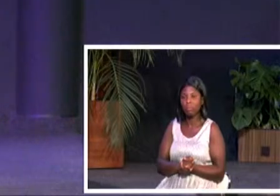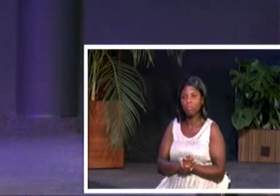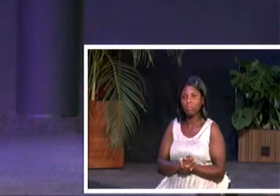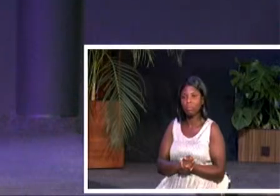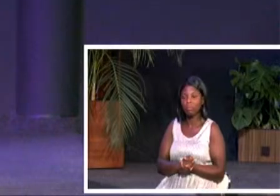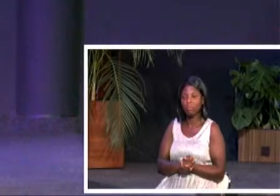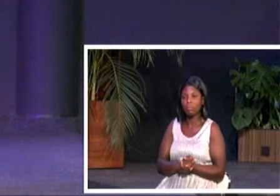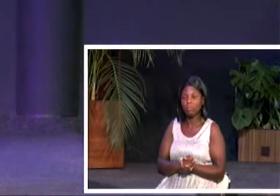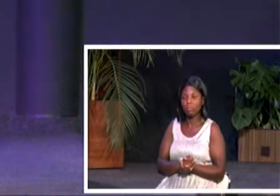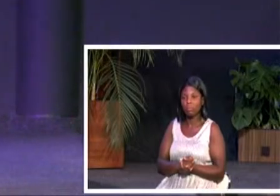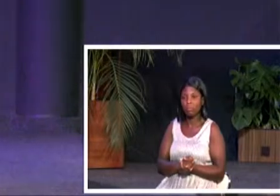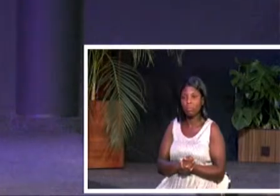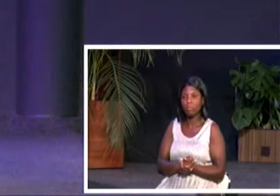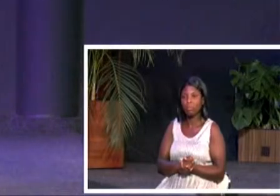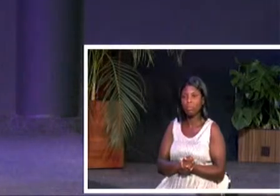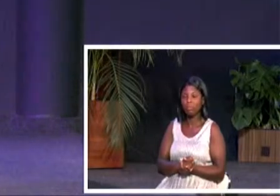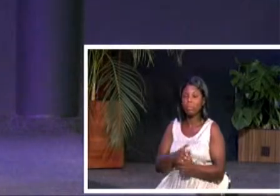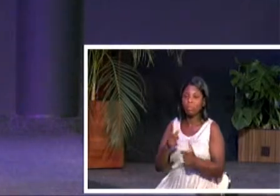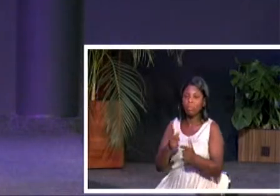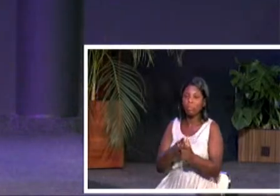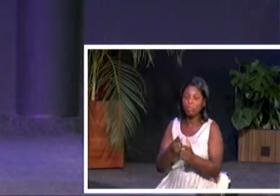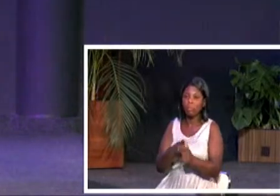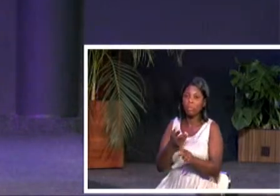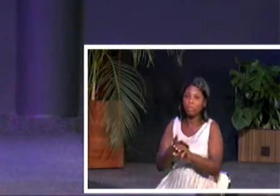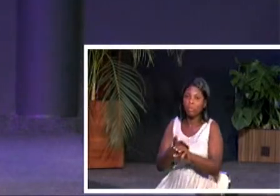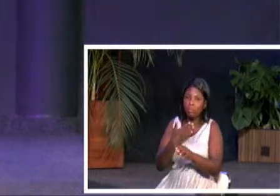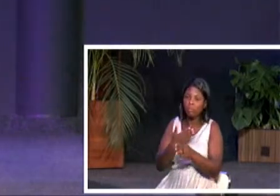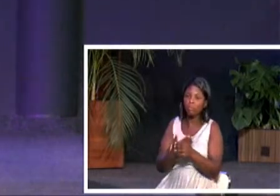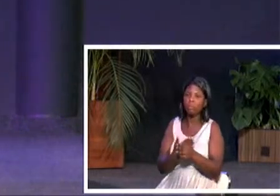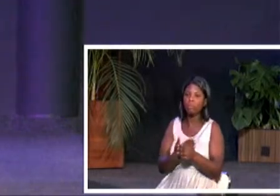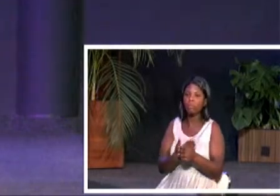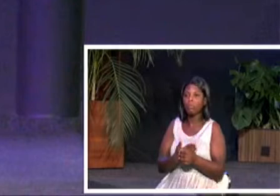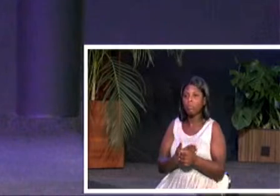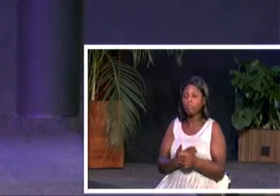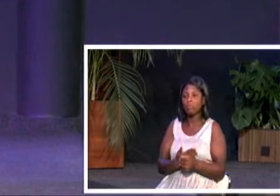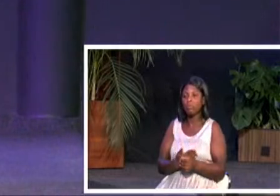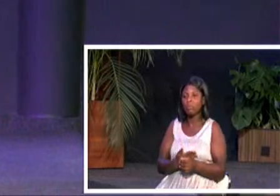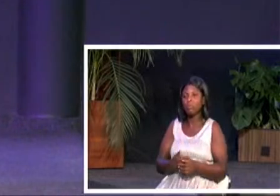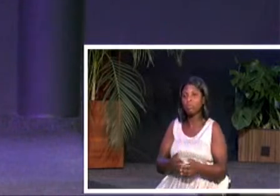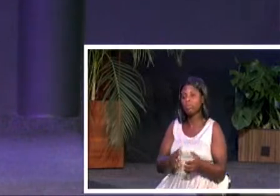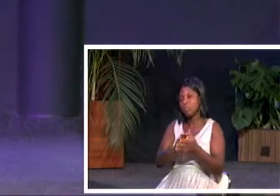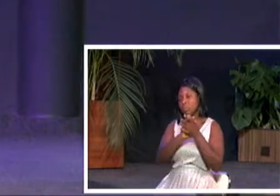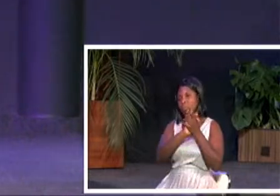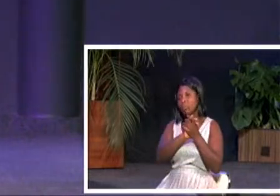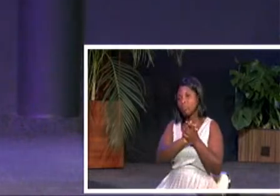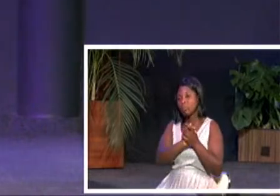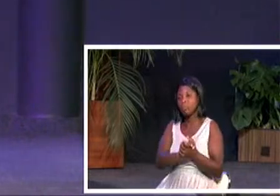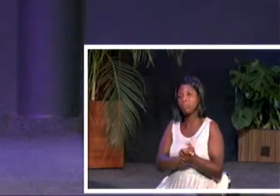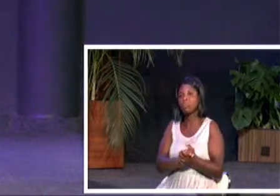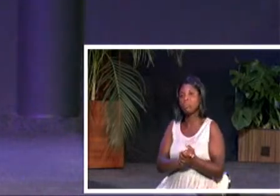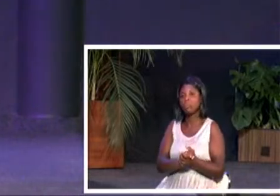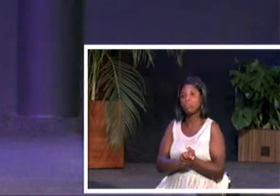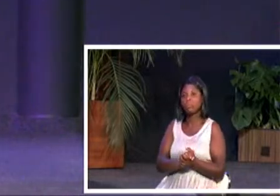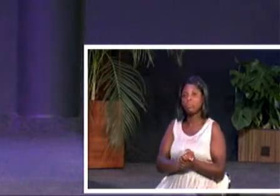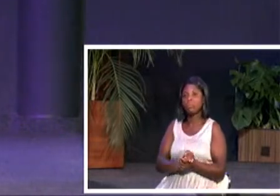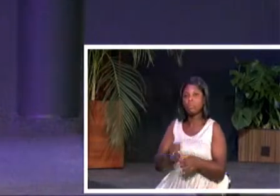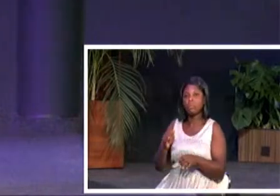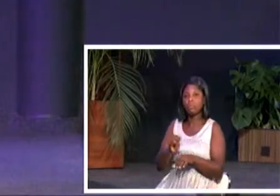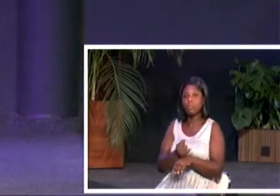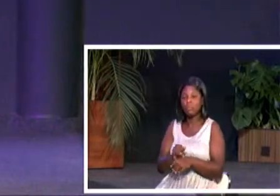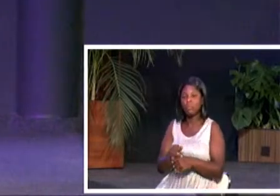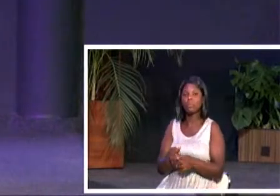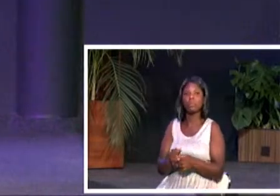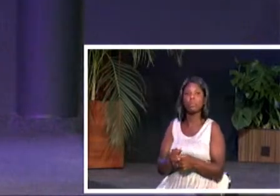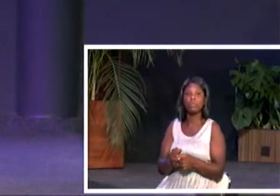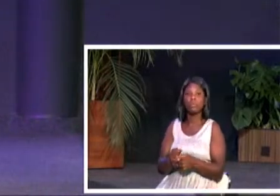first acknowledge the institutions that are here with us, joining us today. So let